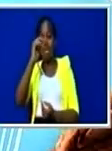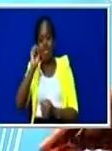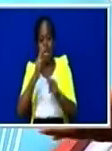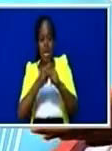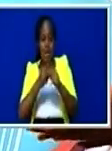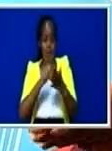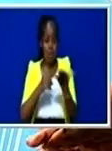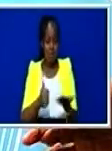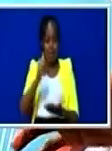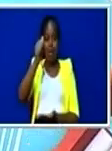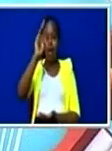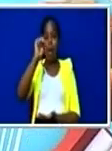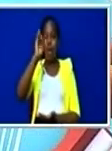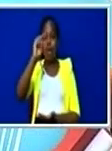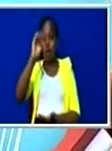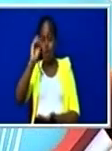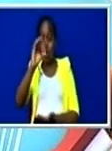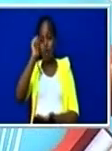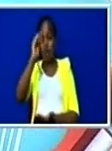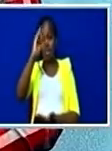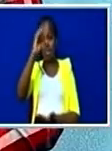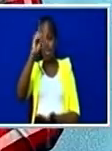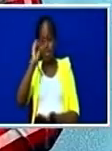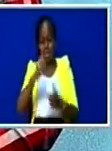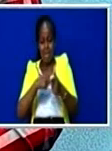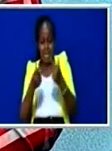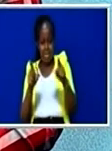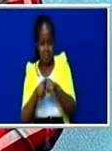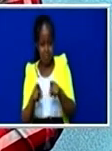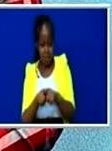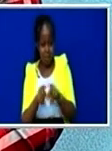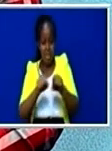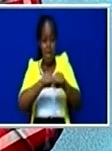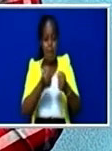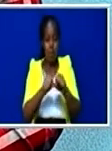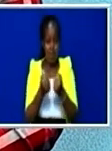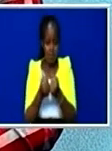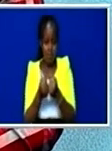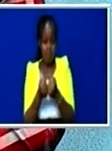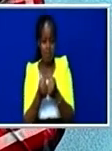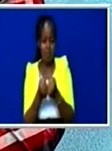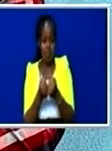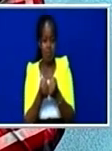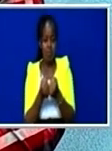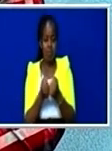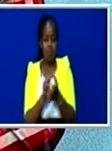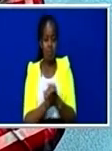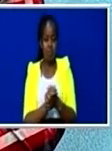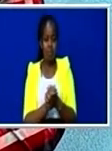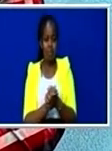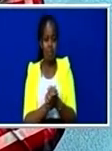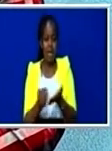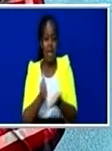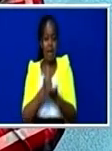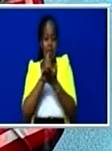acids. Amino acids. Yeah, they are amino acids. And proteins are broken down. Please help me phrase that statement.